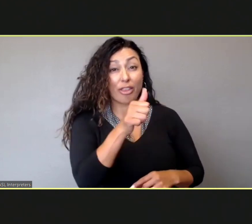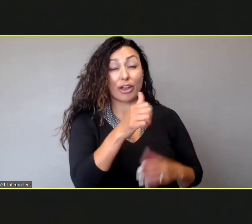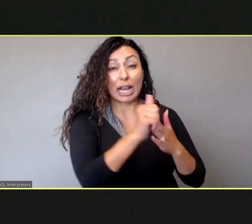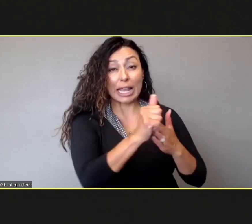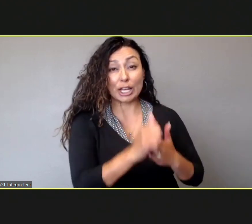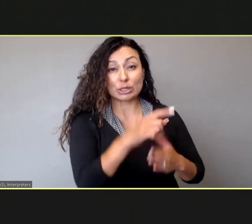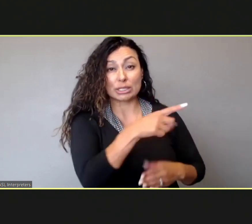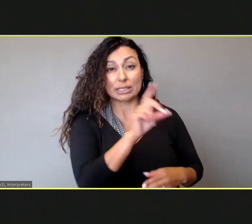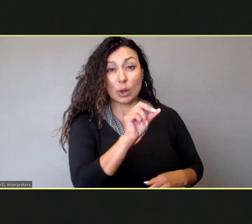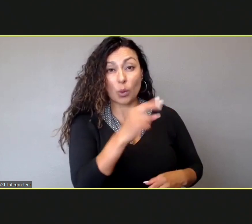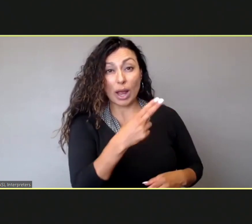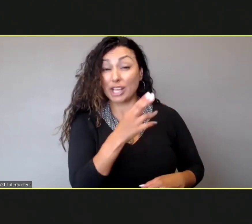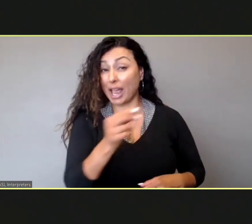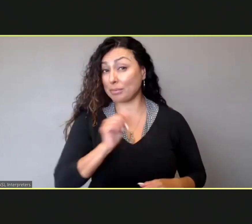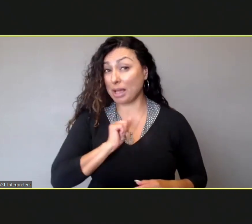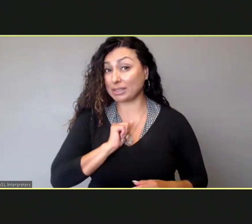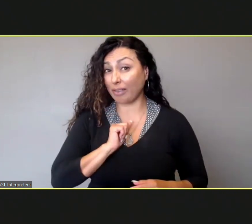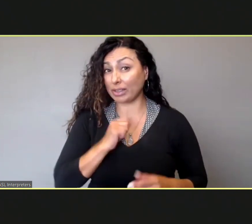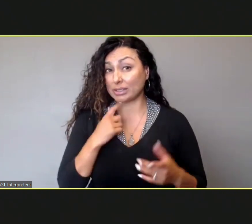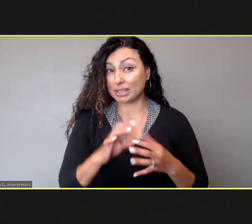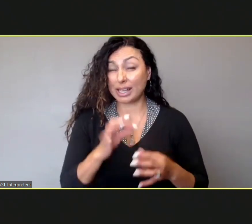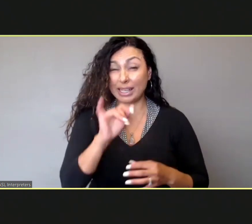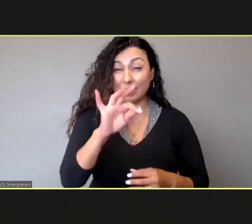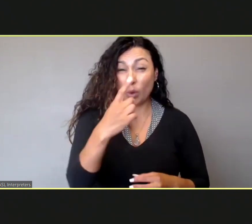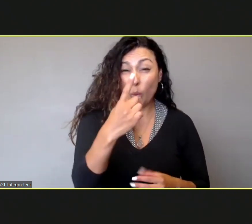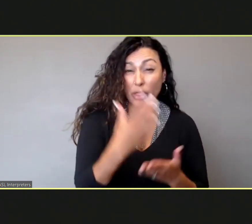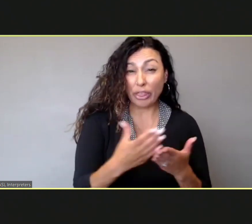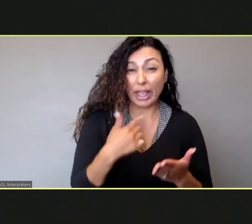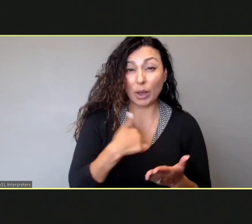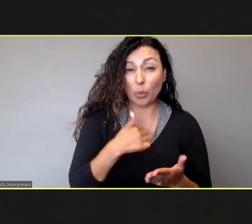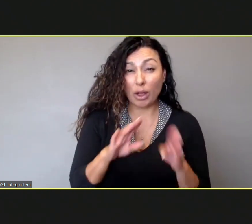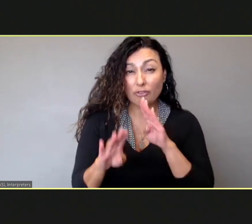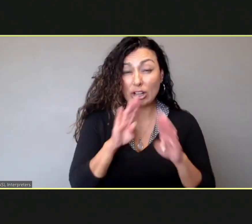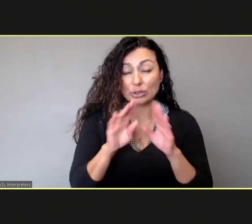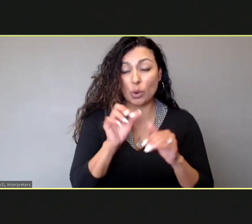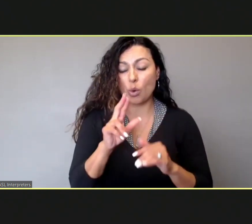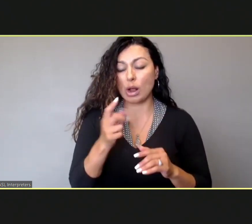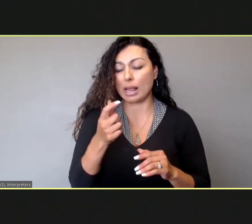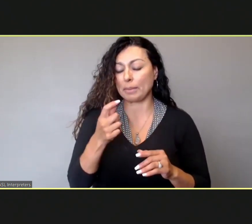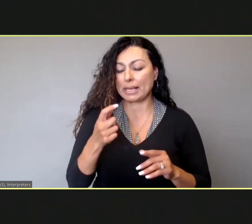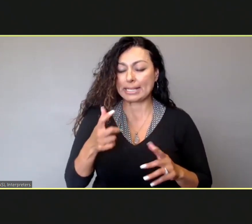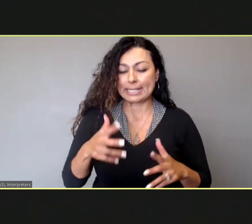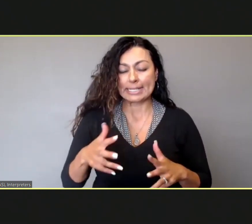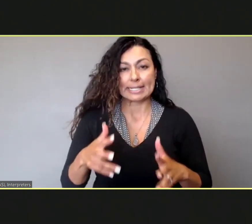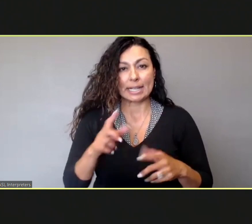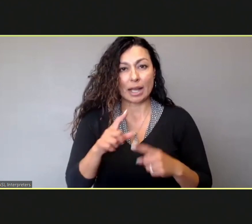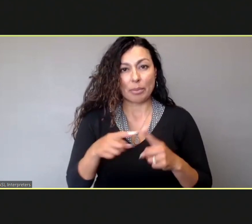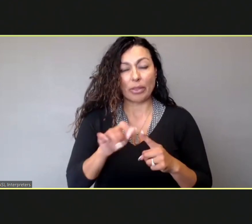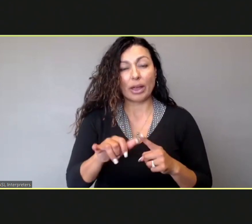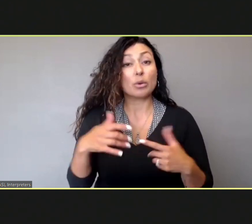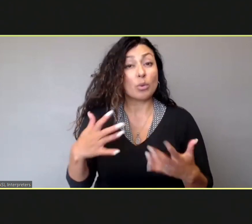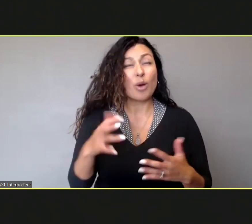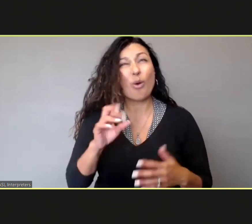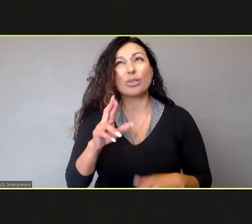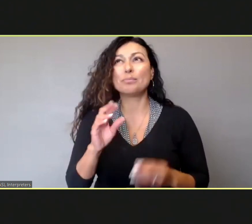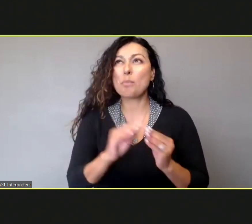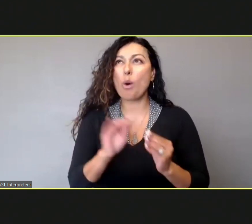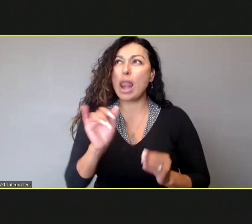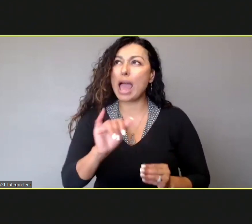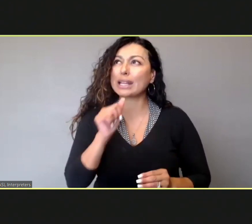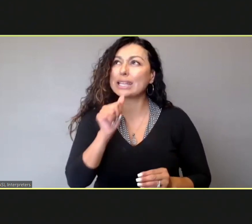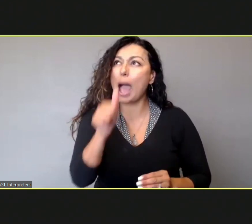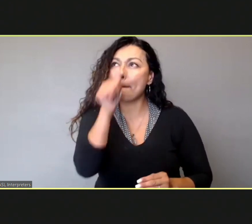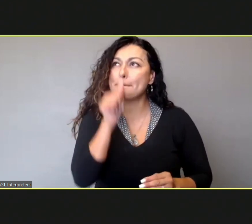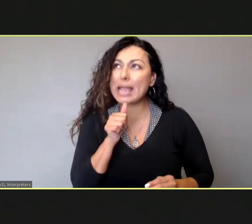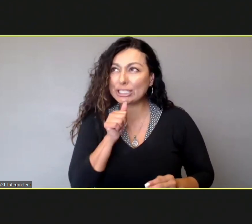sure, if there's one thing we're frustrated with or maybe anxious about, or I'd say impatient is probably